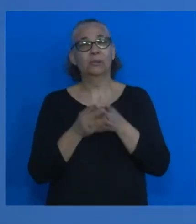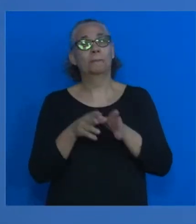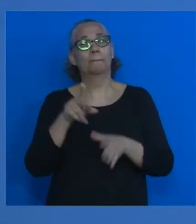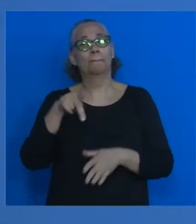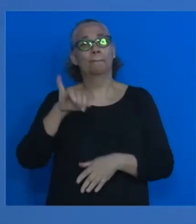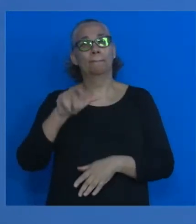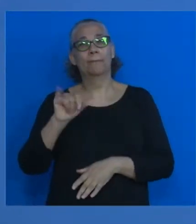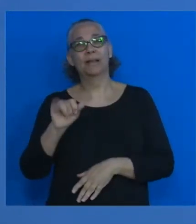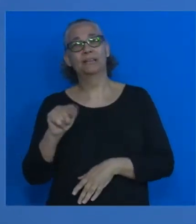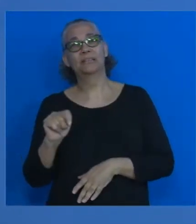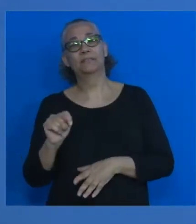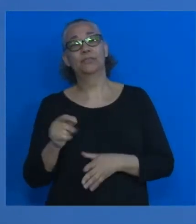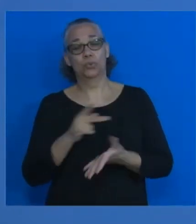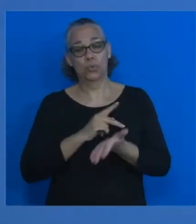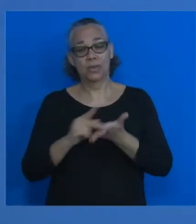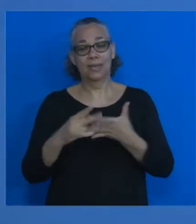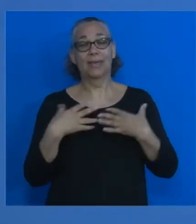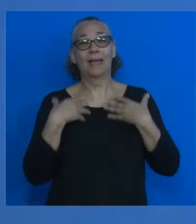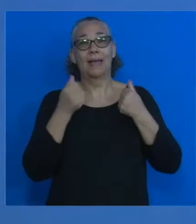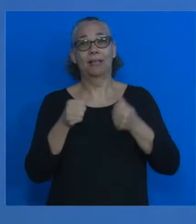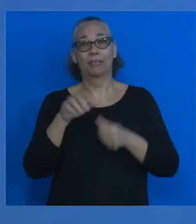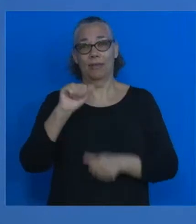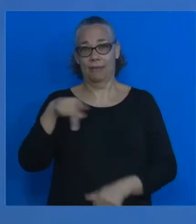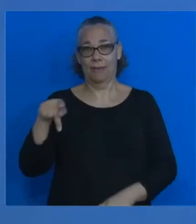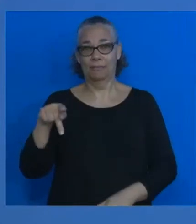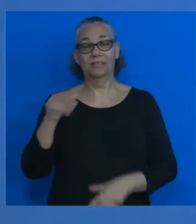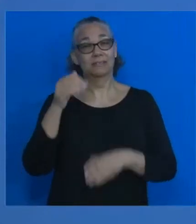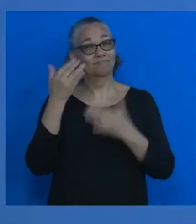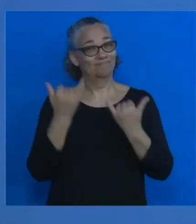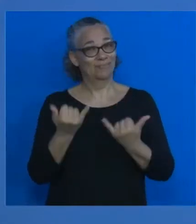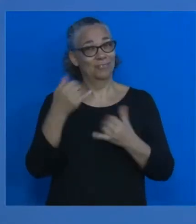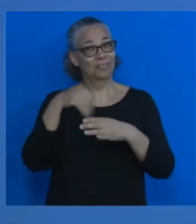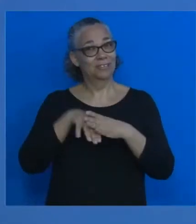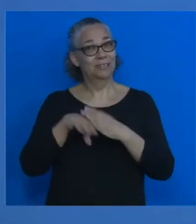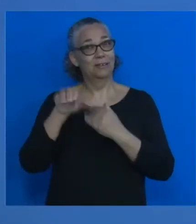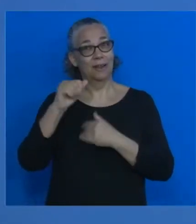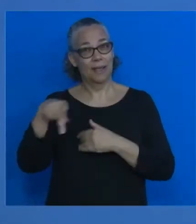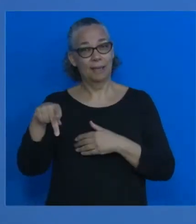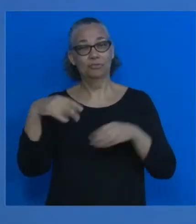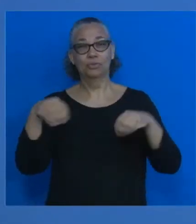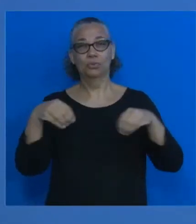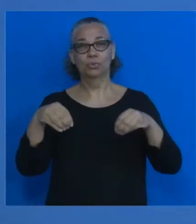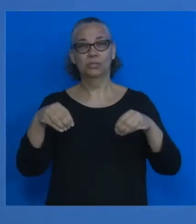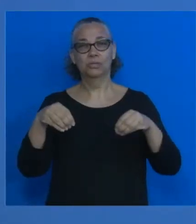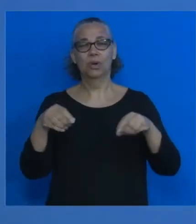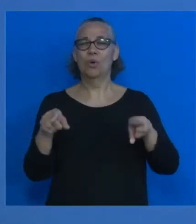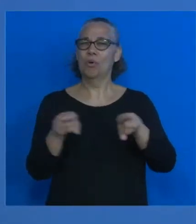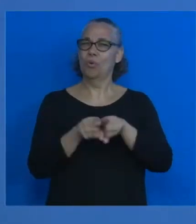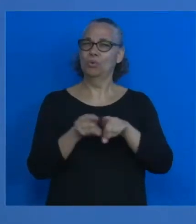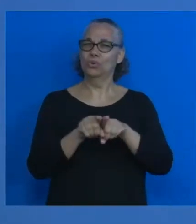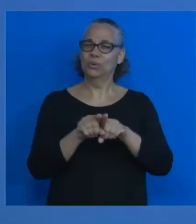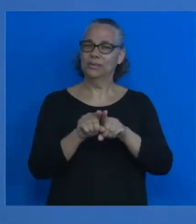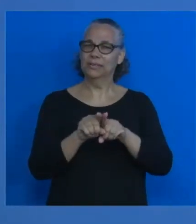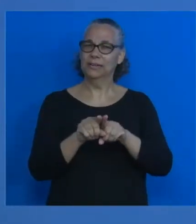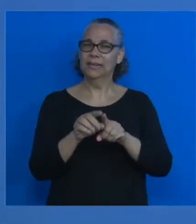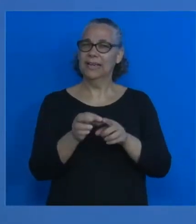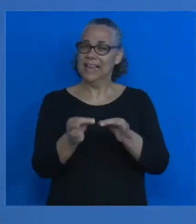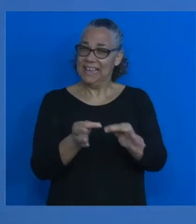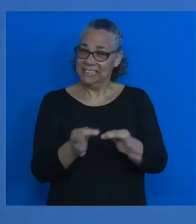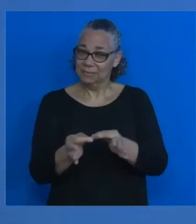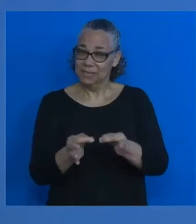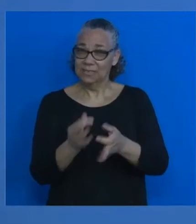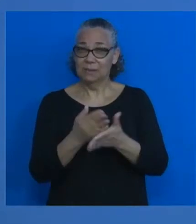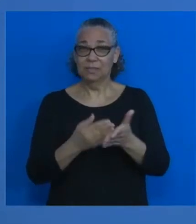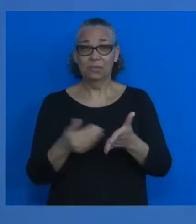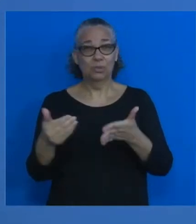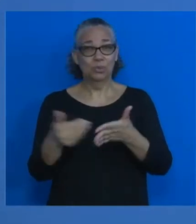app, which is now in the app stores. I will also detail some of the new features which will